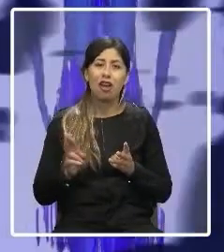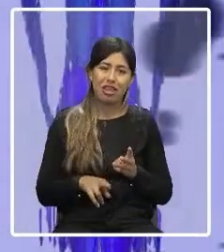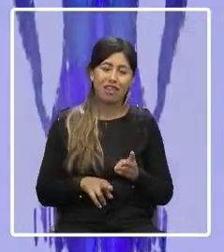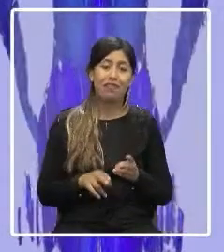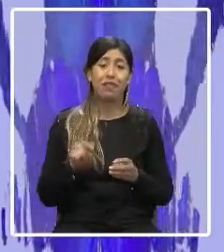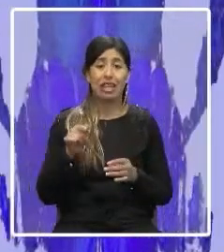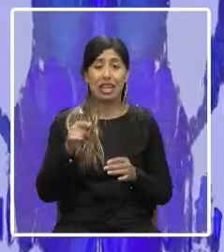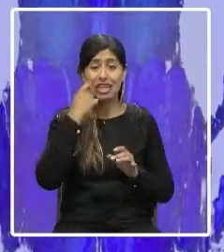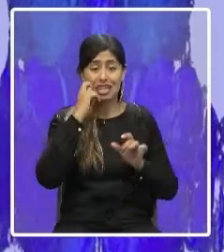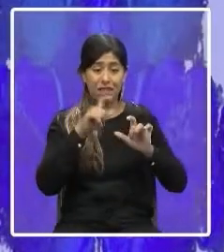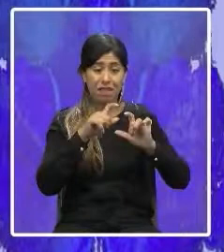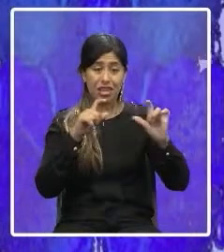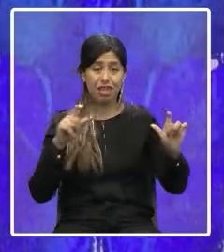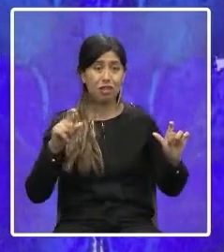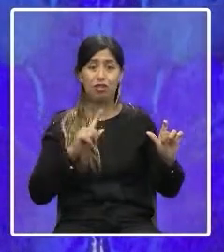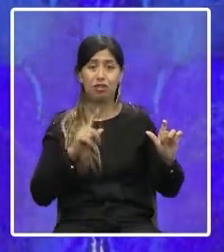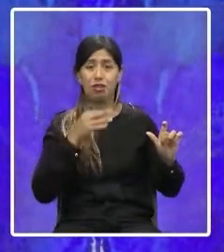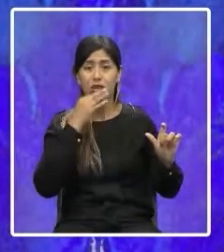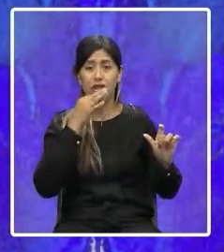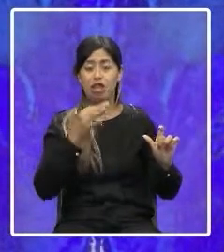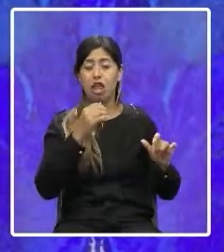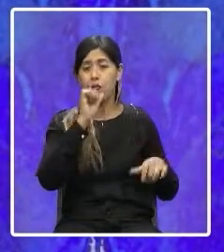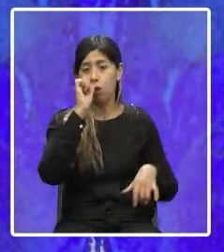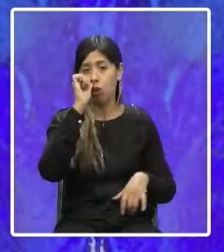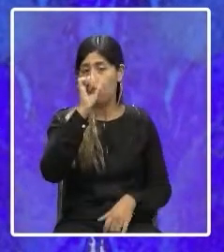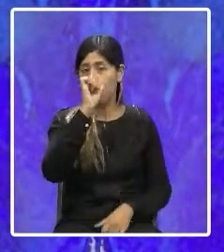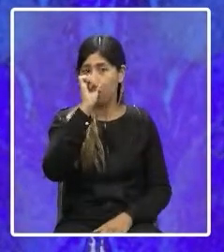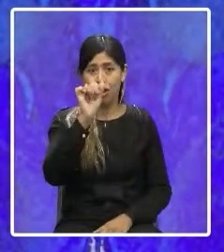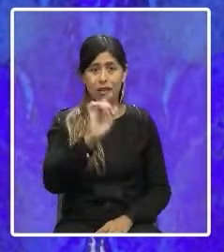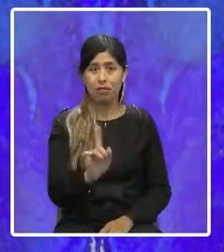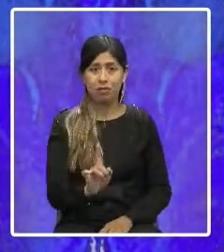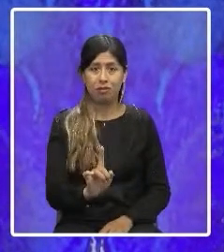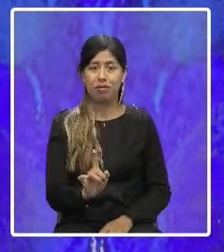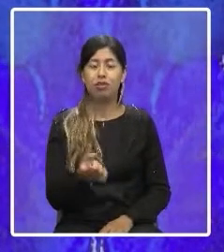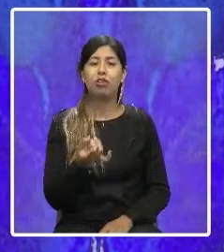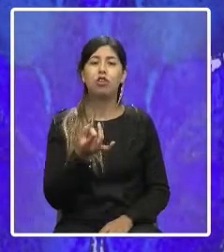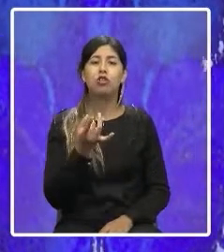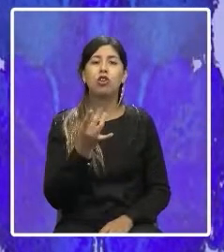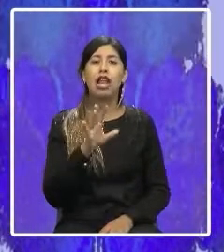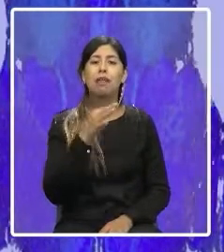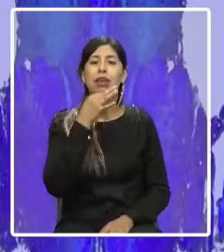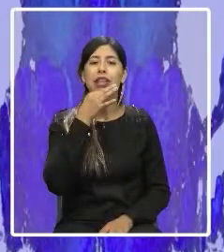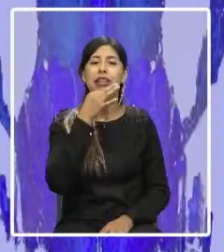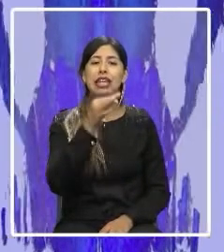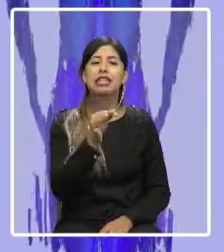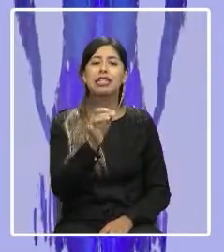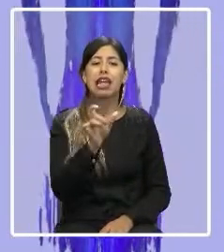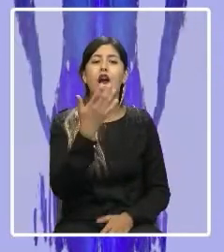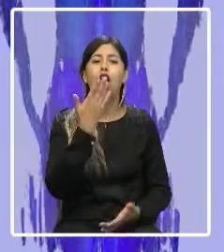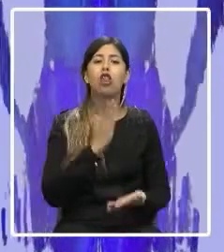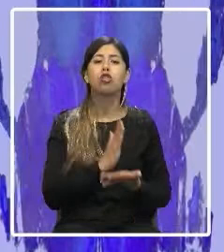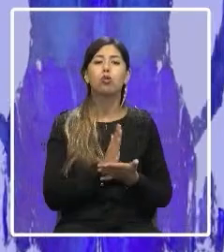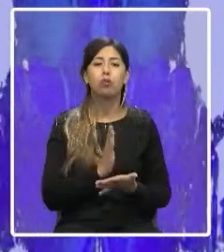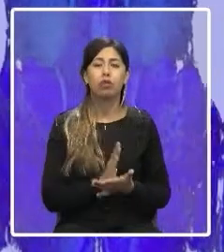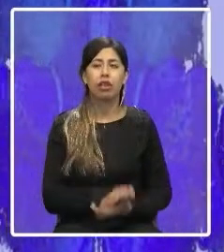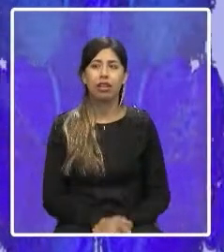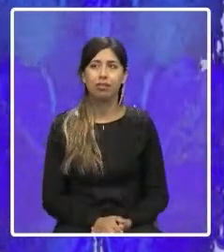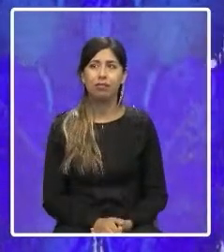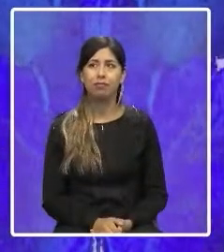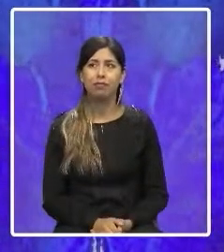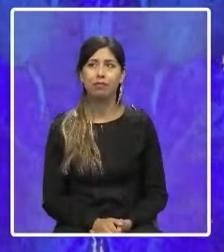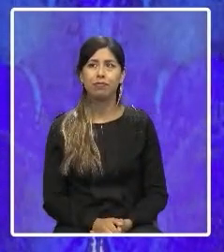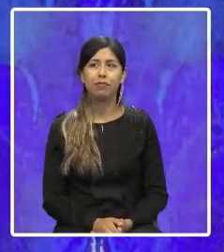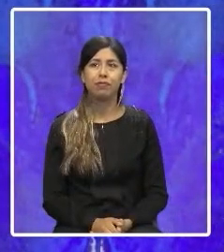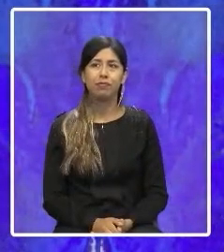talks about a behavior. And I've spent the last 35 years studying what we call behavioral addictions, addictions that do not